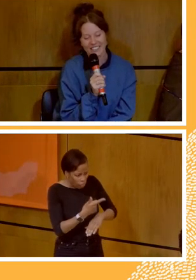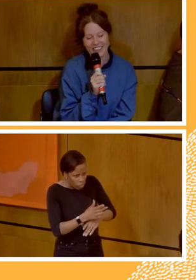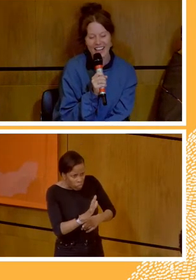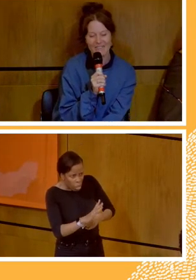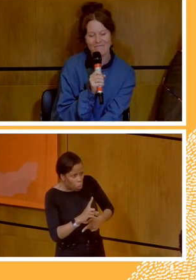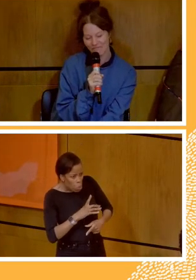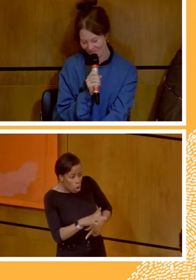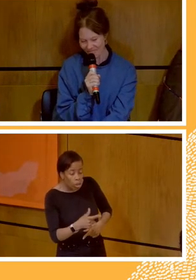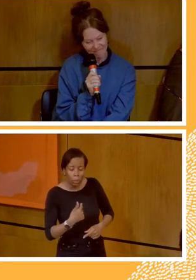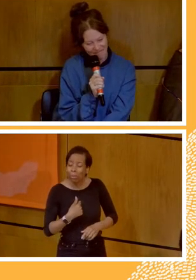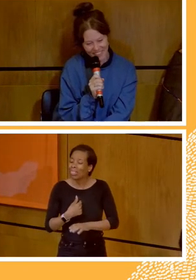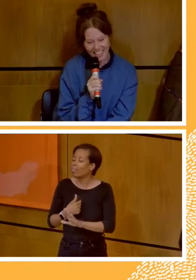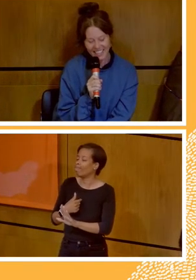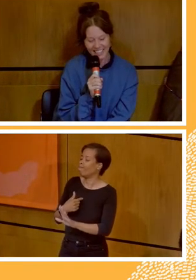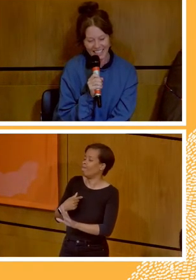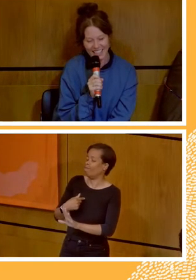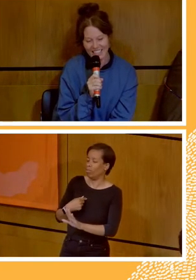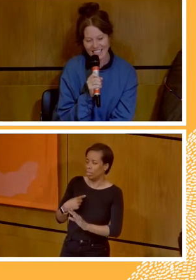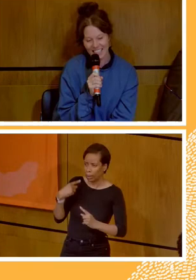we're doing." But